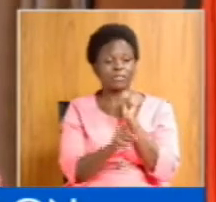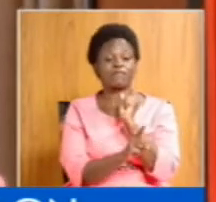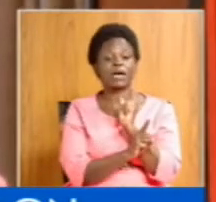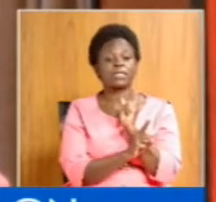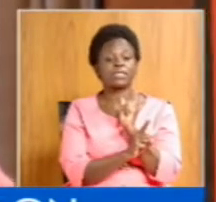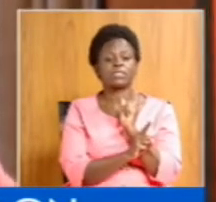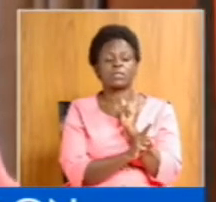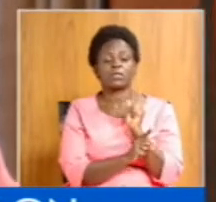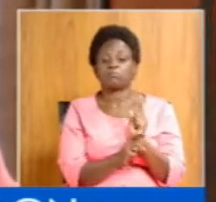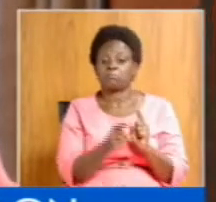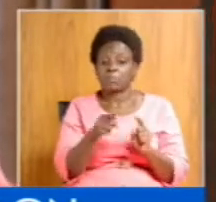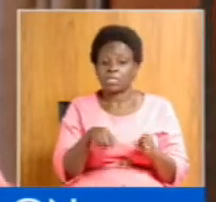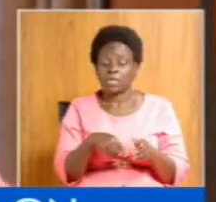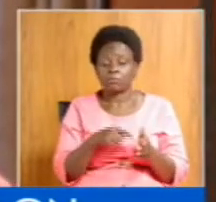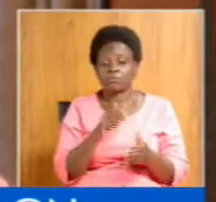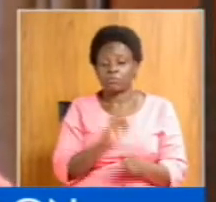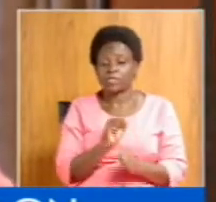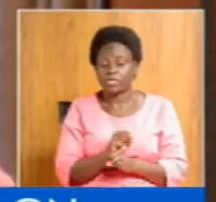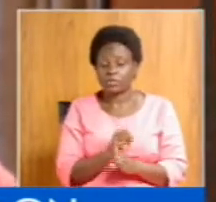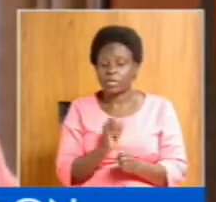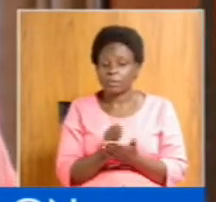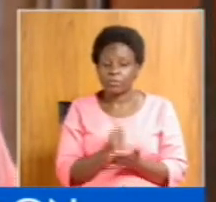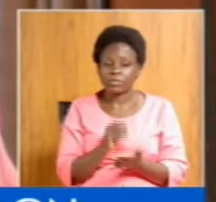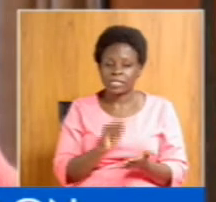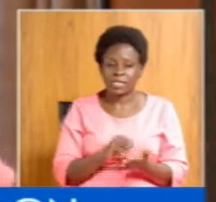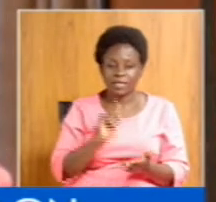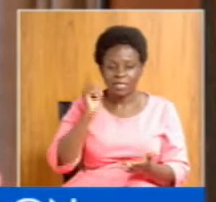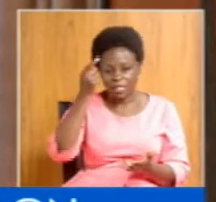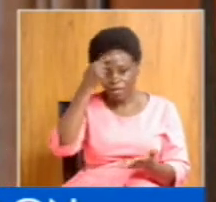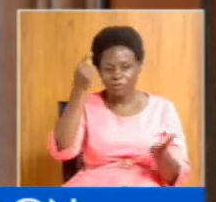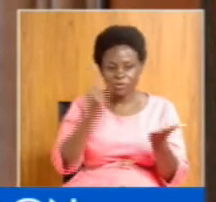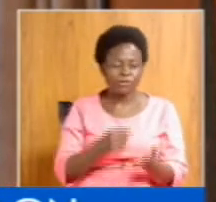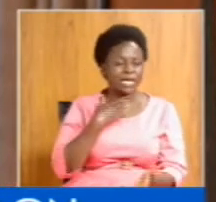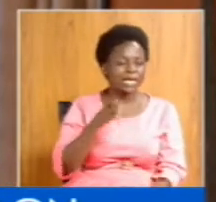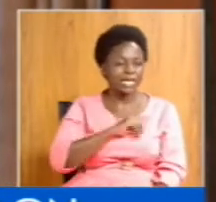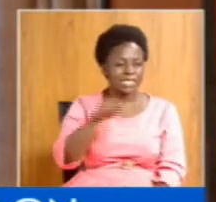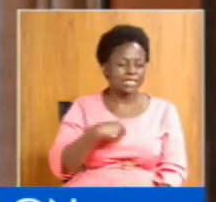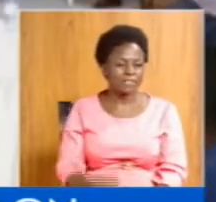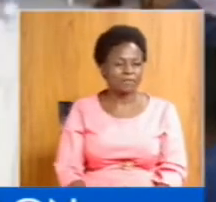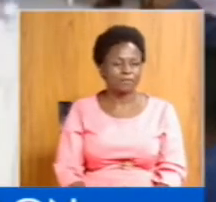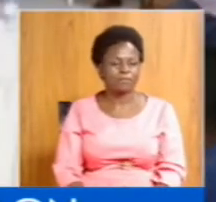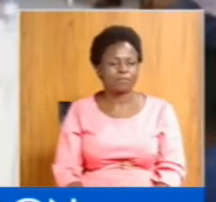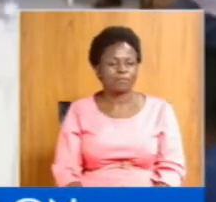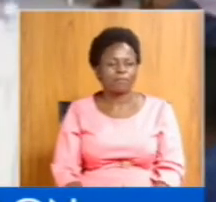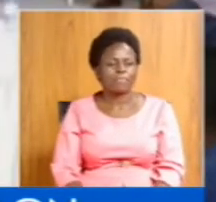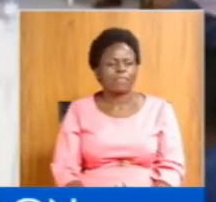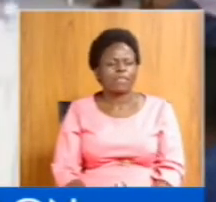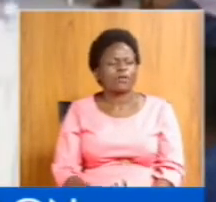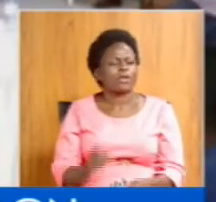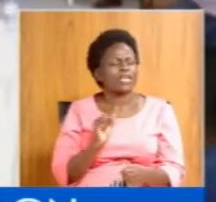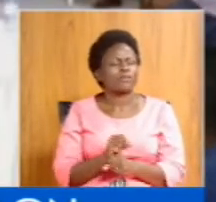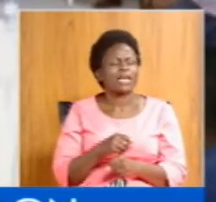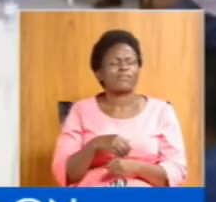in terms of doing this work because again the government of Uganda hates us so you're saying we cannot advocate our way